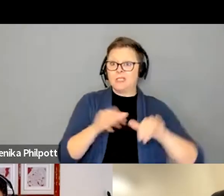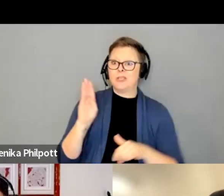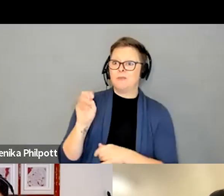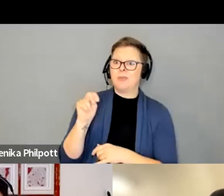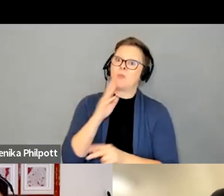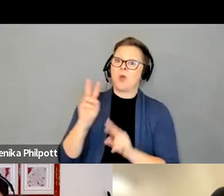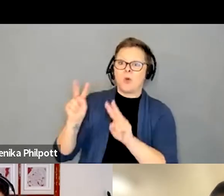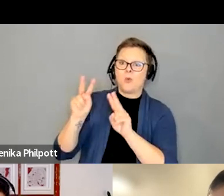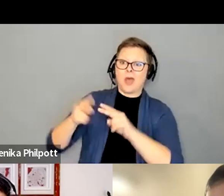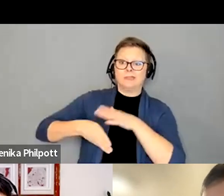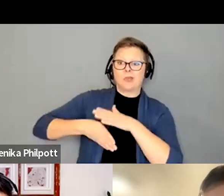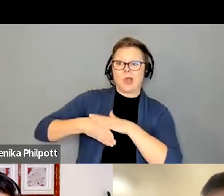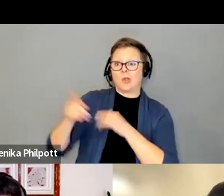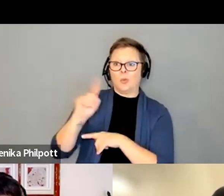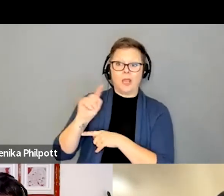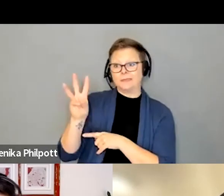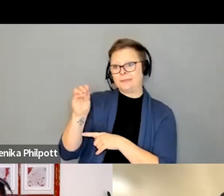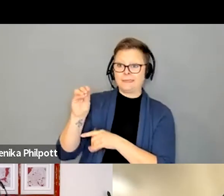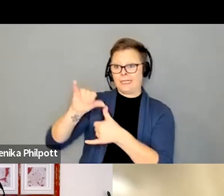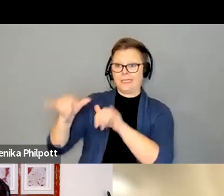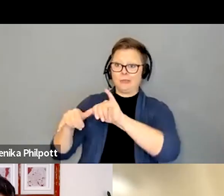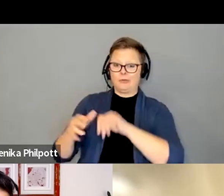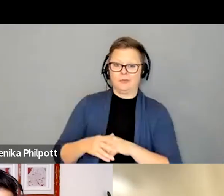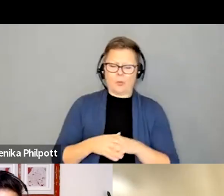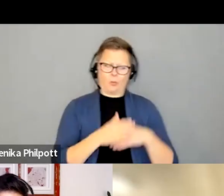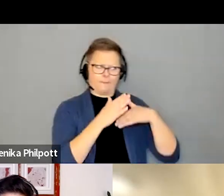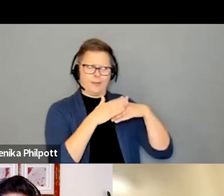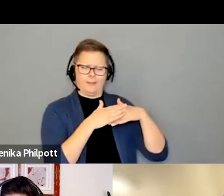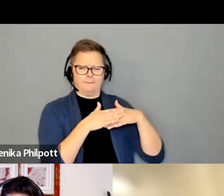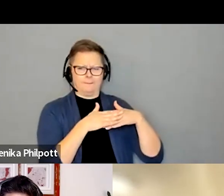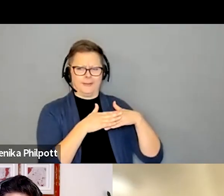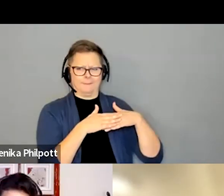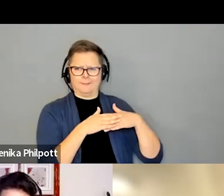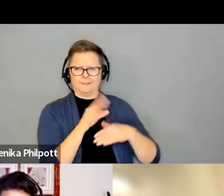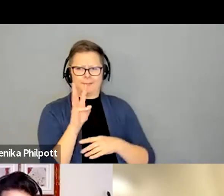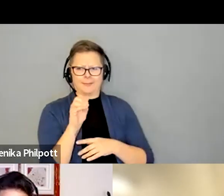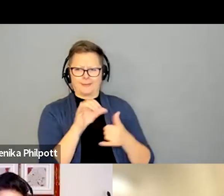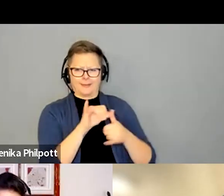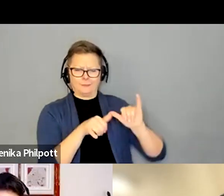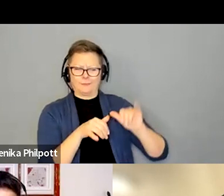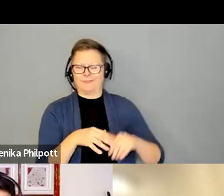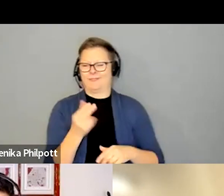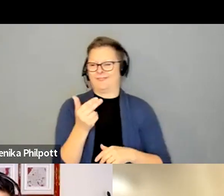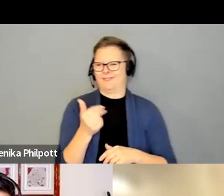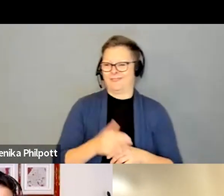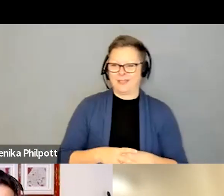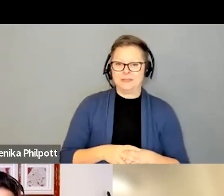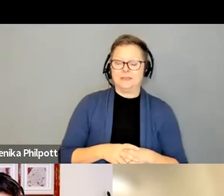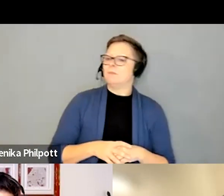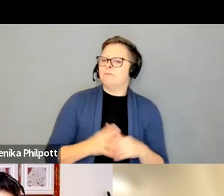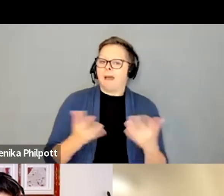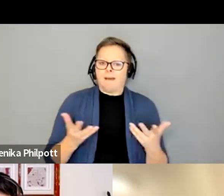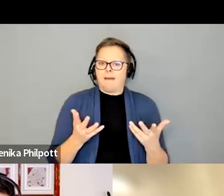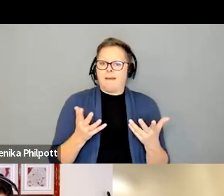monitor, right? At least. At least, exactly. And so those are ways